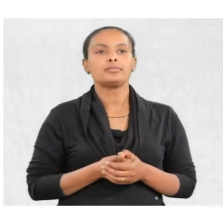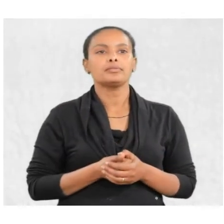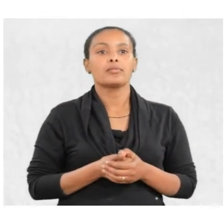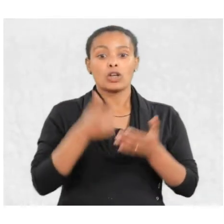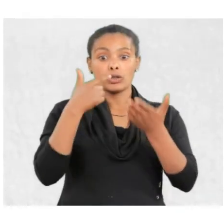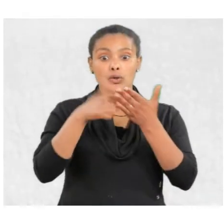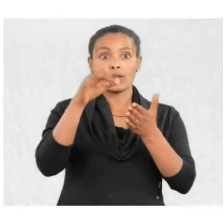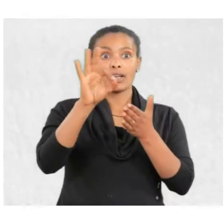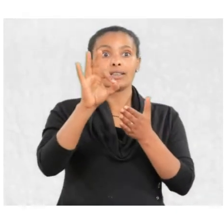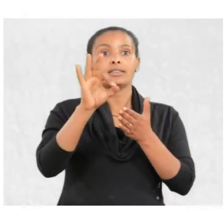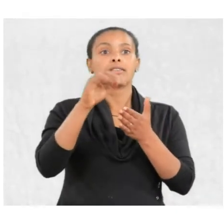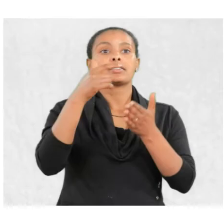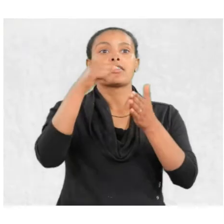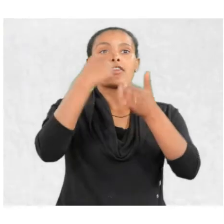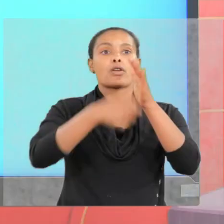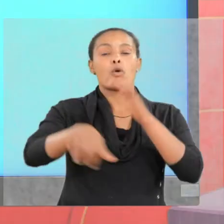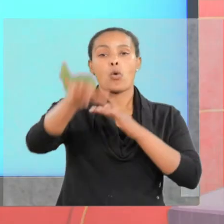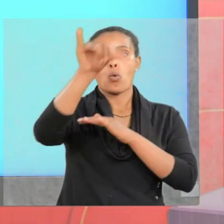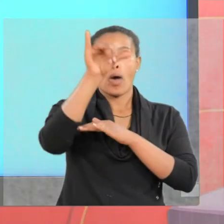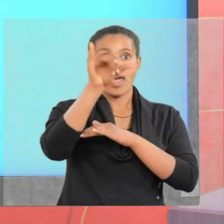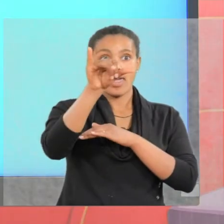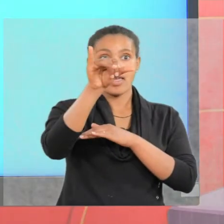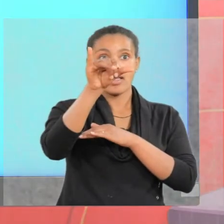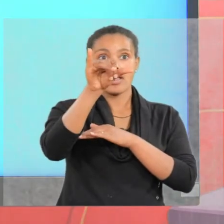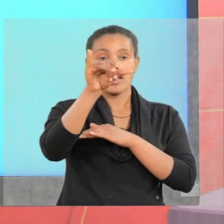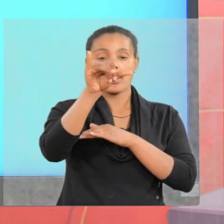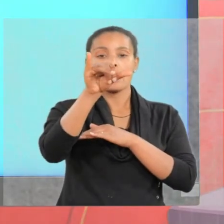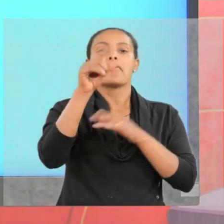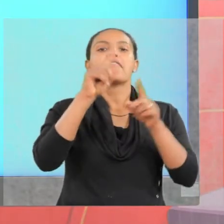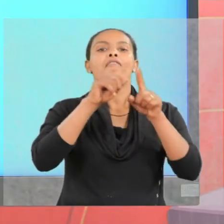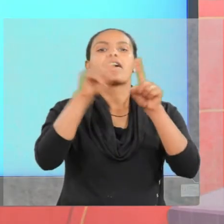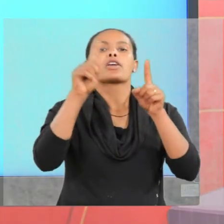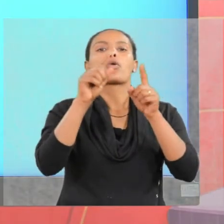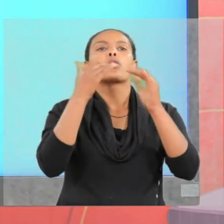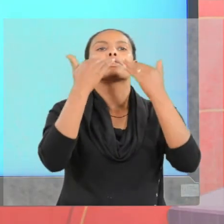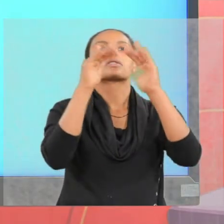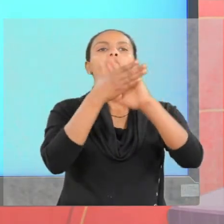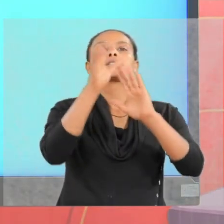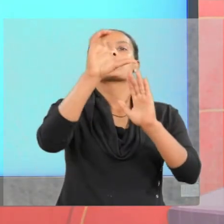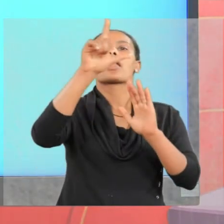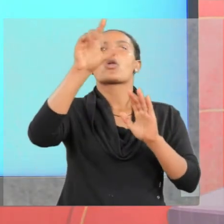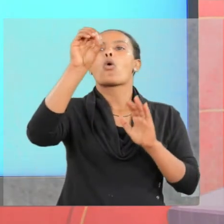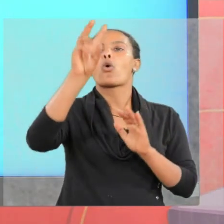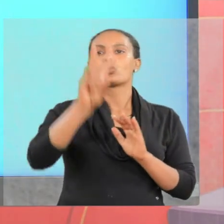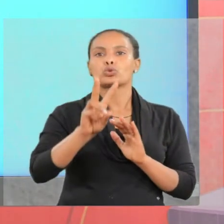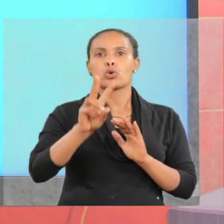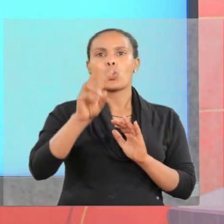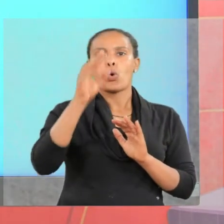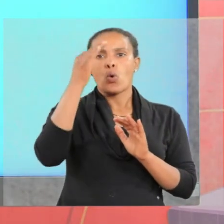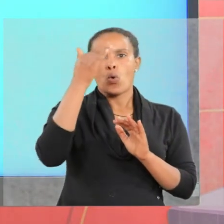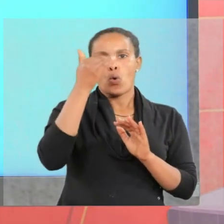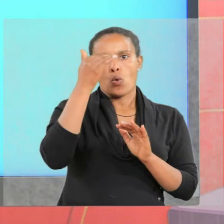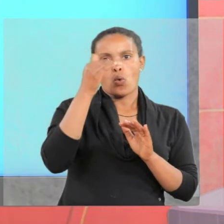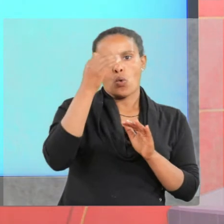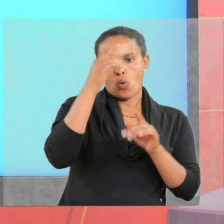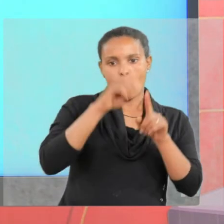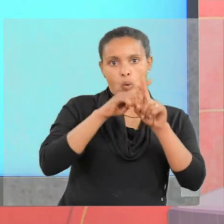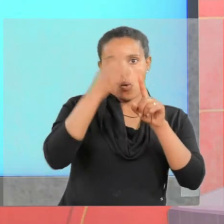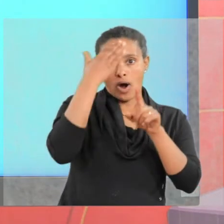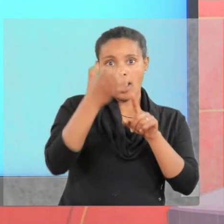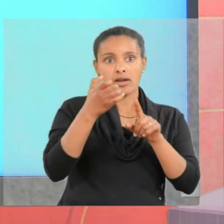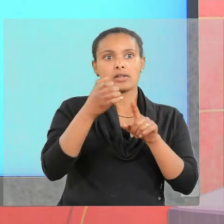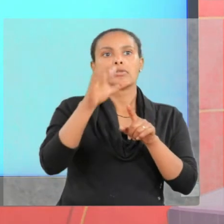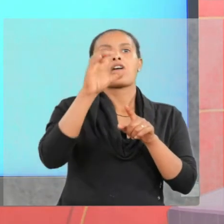To get the value of Y, vary concentration of ClO2 while keeping concentration of